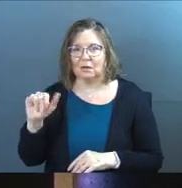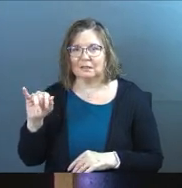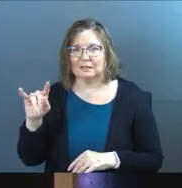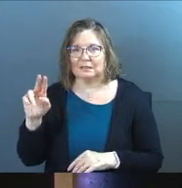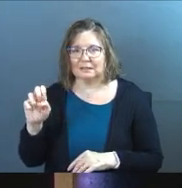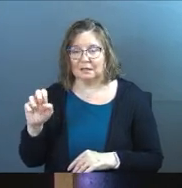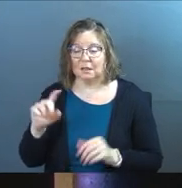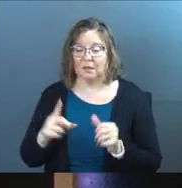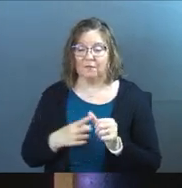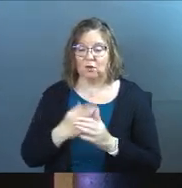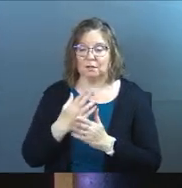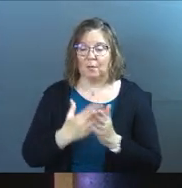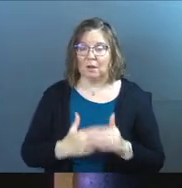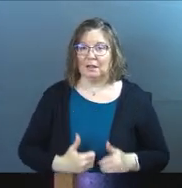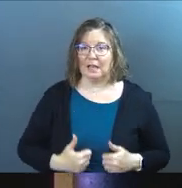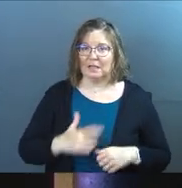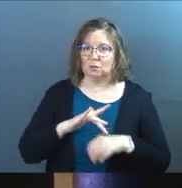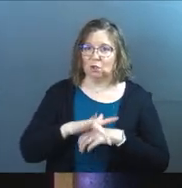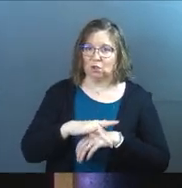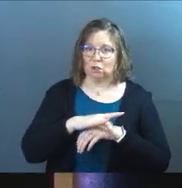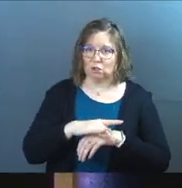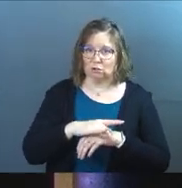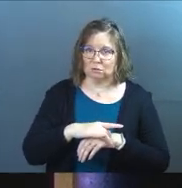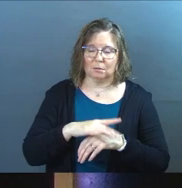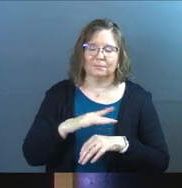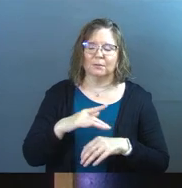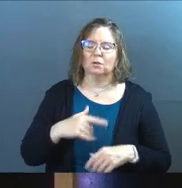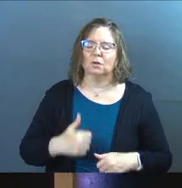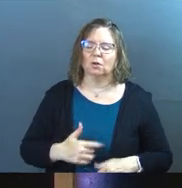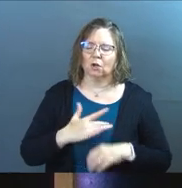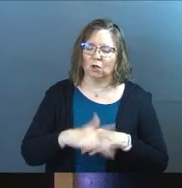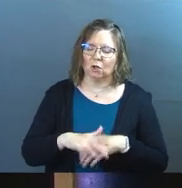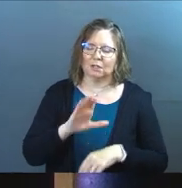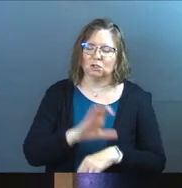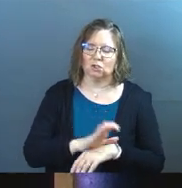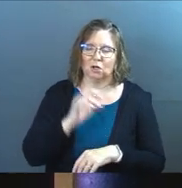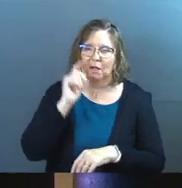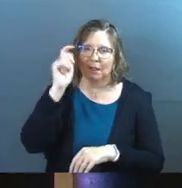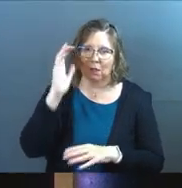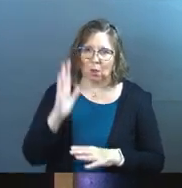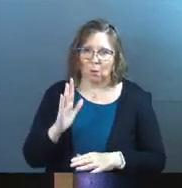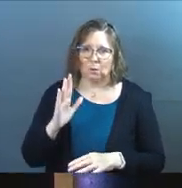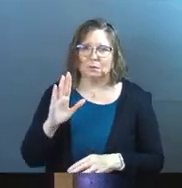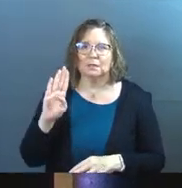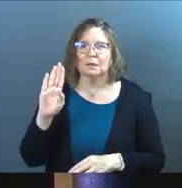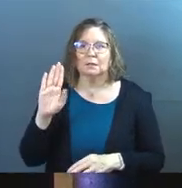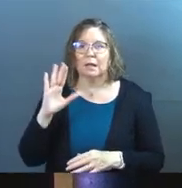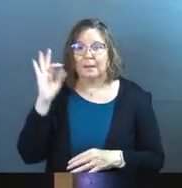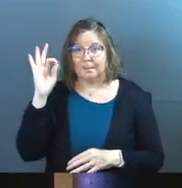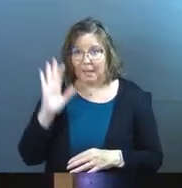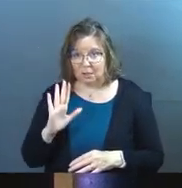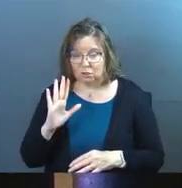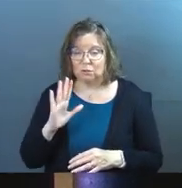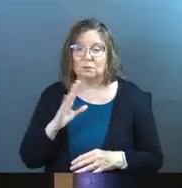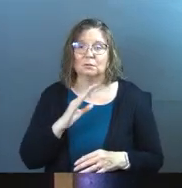part of his life, he was an early church theologian and bishop and pastor. Just wonderful, wonderful guy.